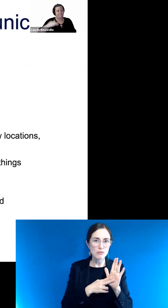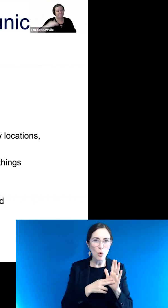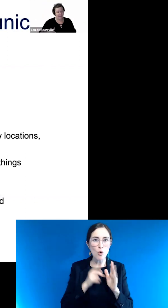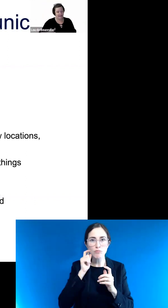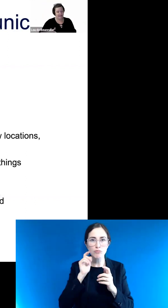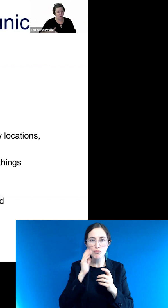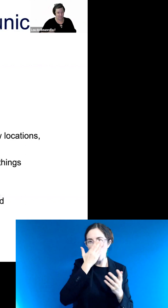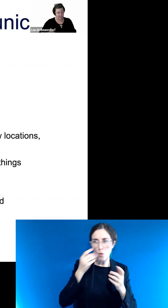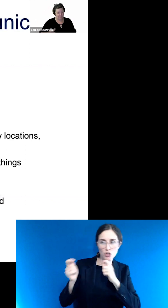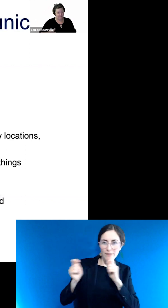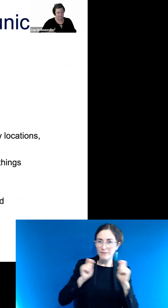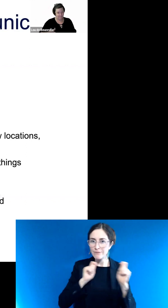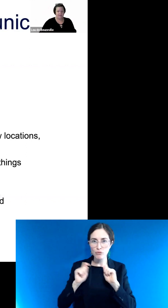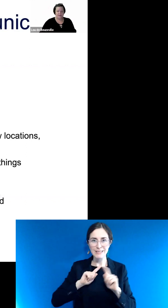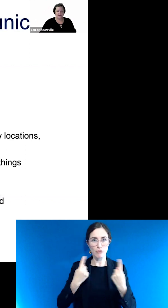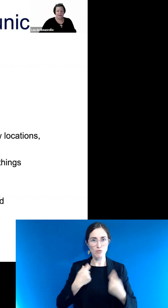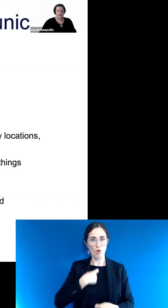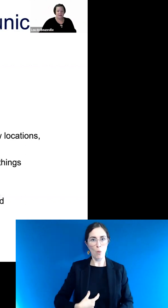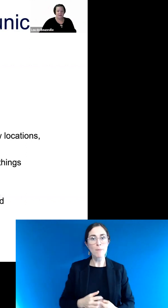people communicate in Auslan.